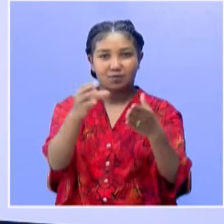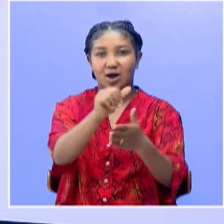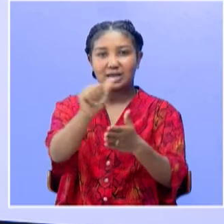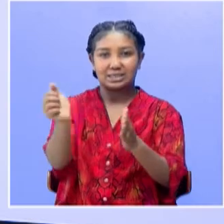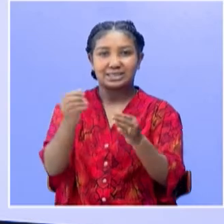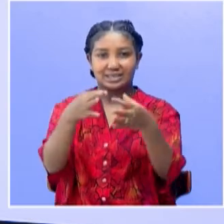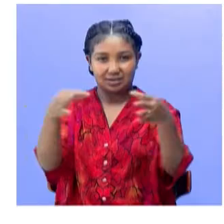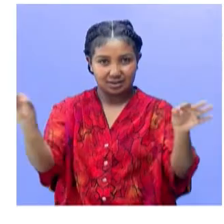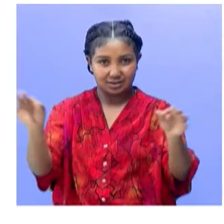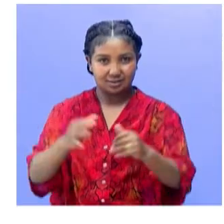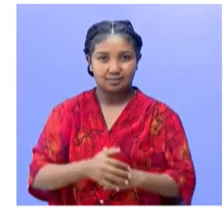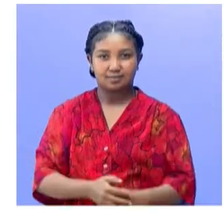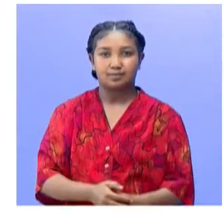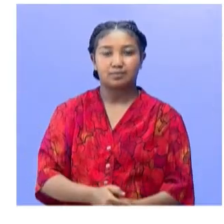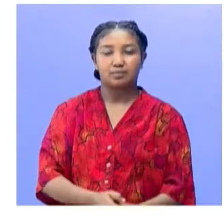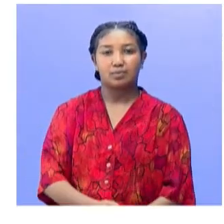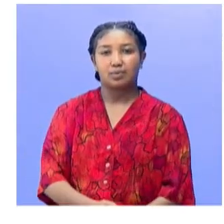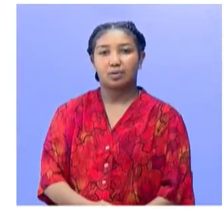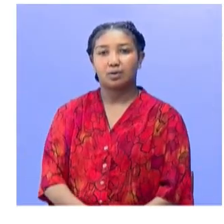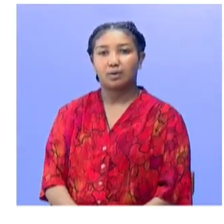another sentence. Yeah?